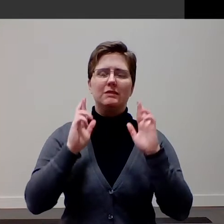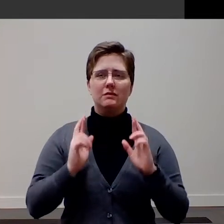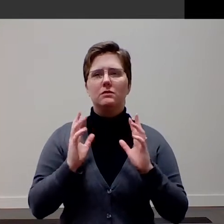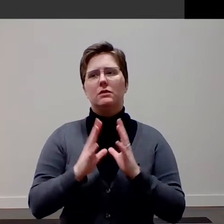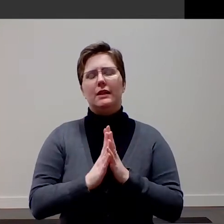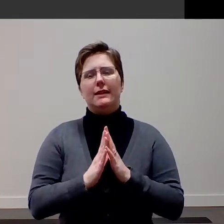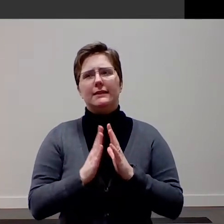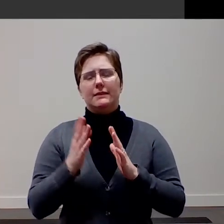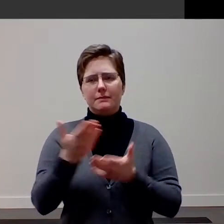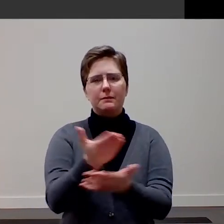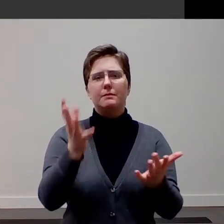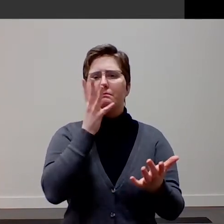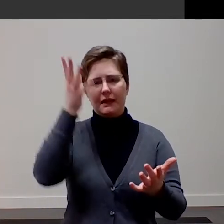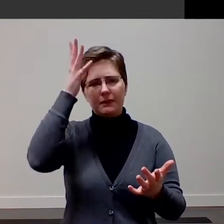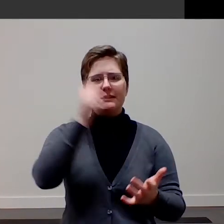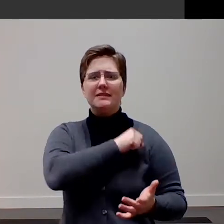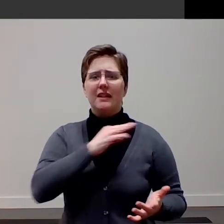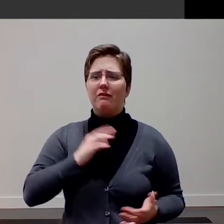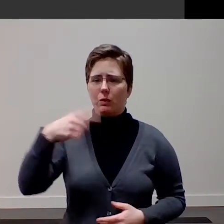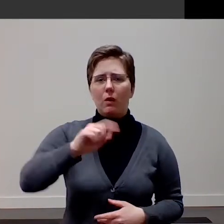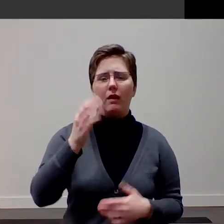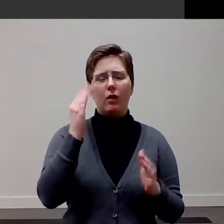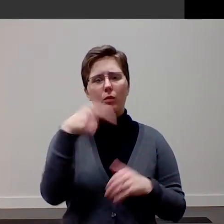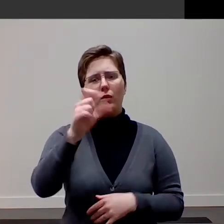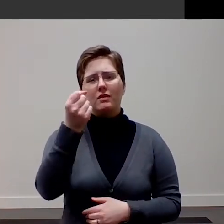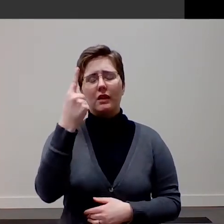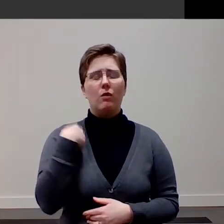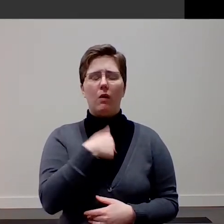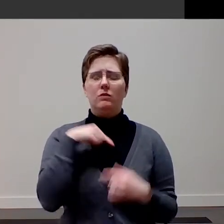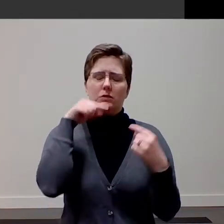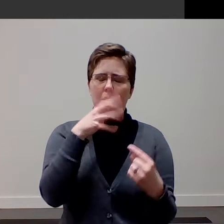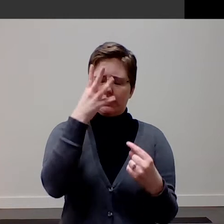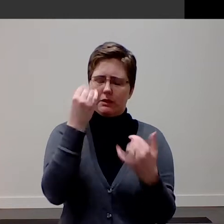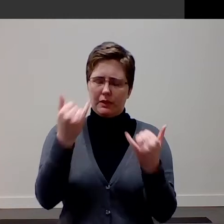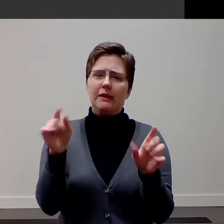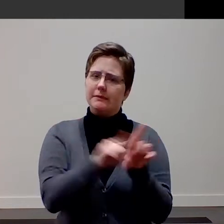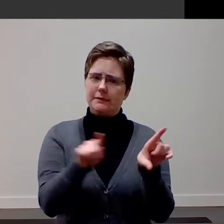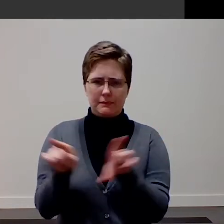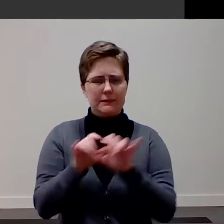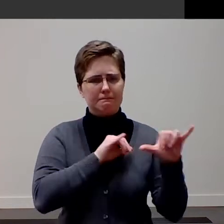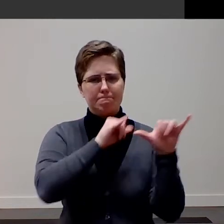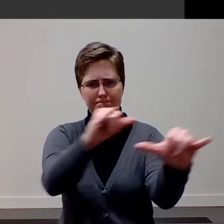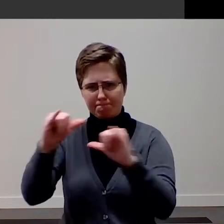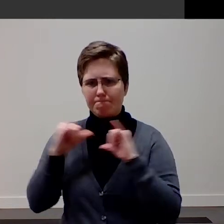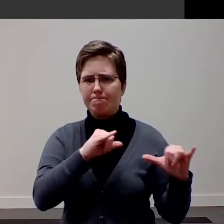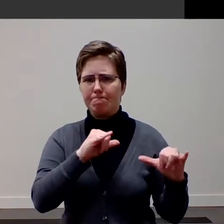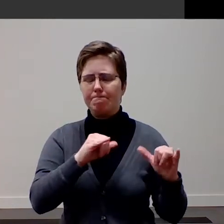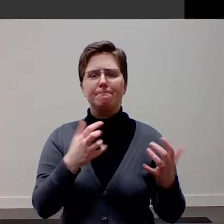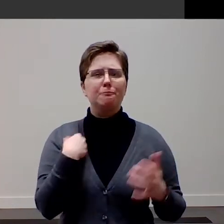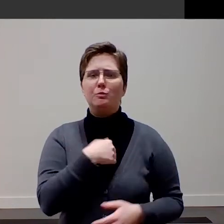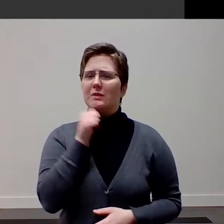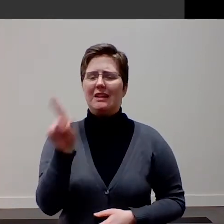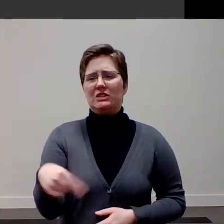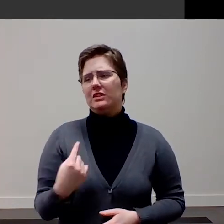that parents and staff understand that we're all losing sleep over this too. You know, we're really not just